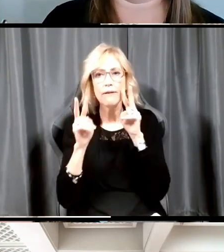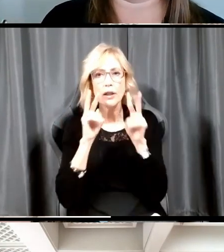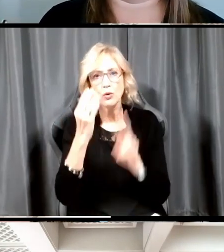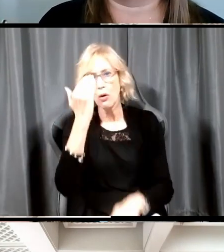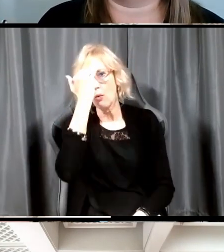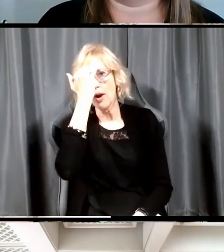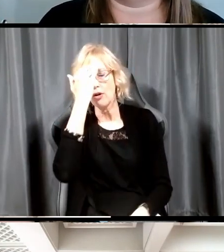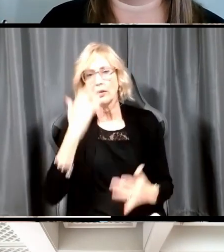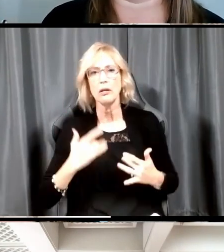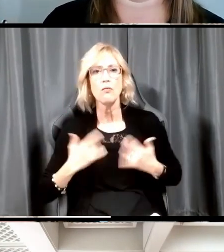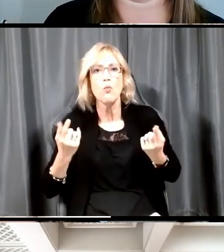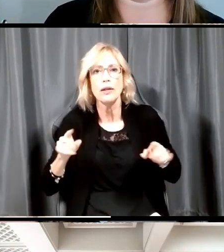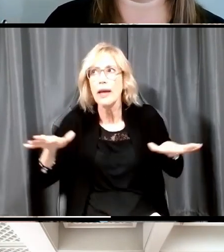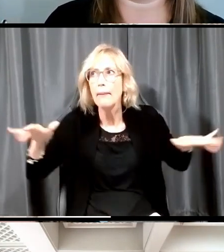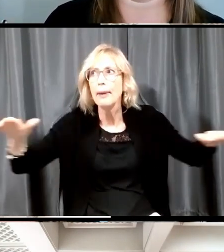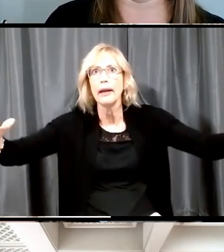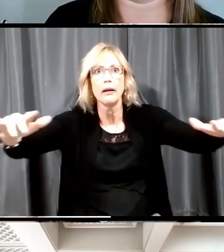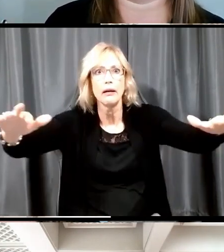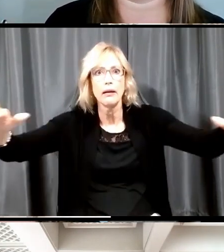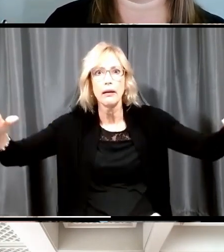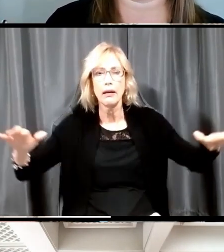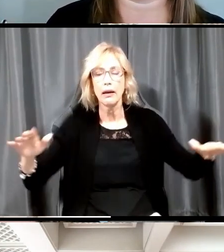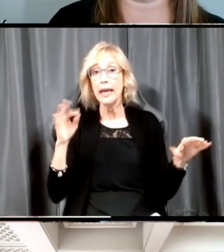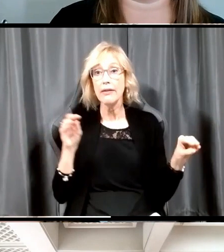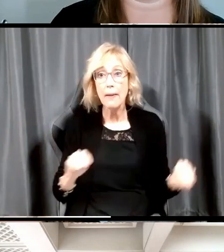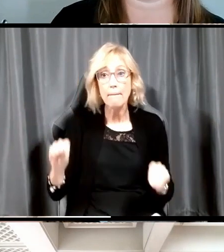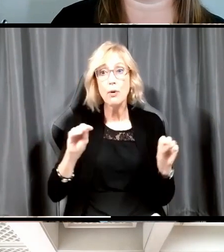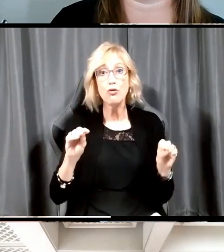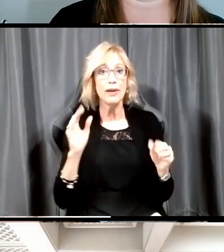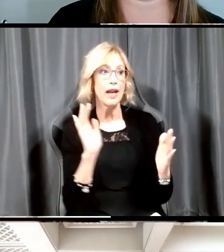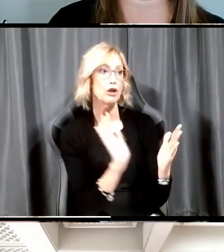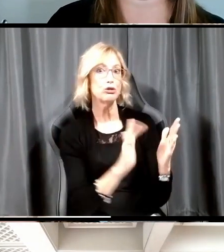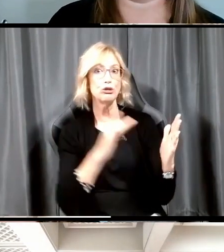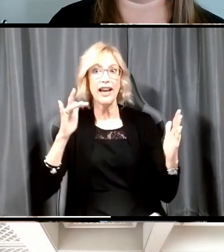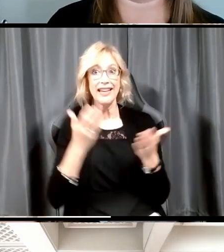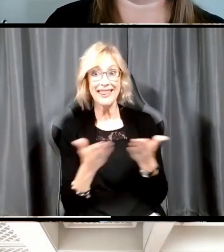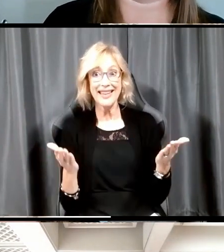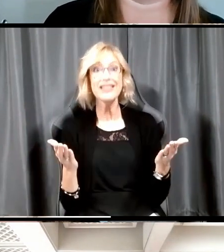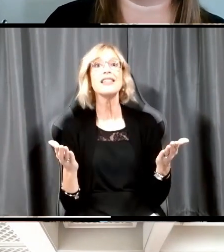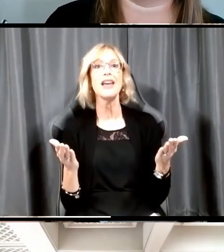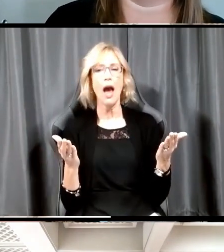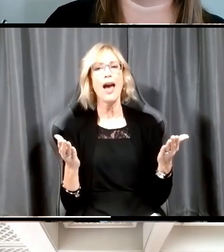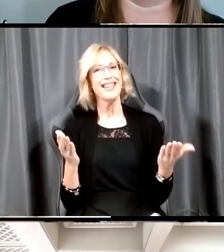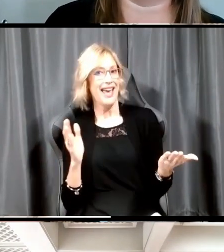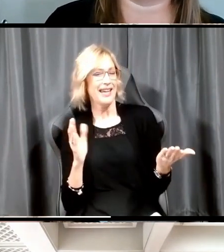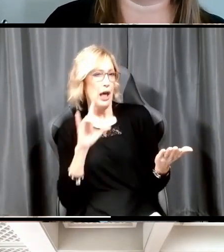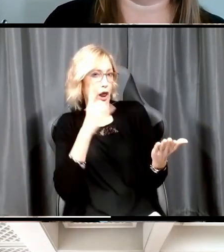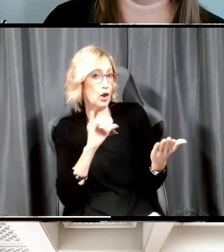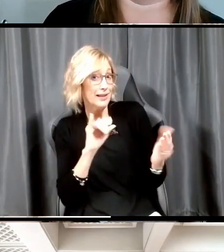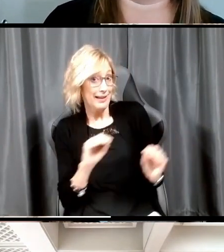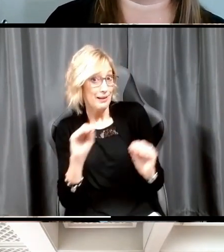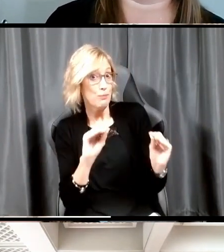awareness of what's around them. And so when you have movement or shiny reflective objects, which gives the illusion of